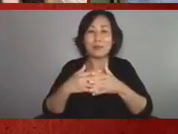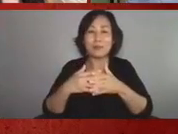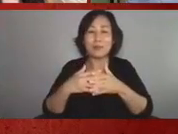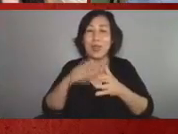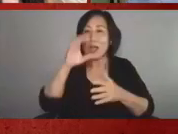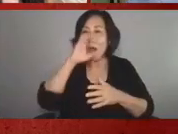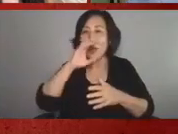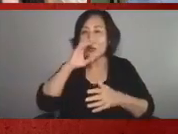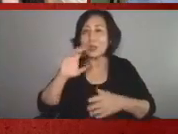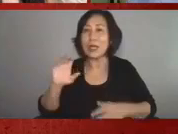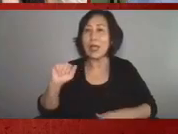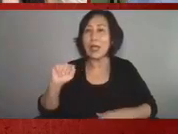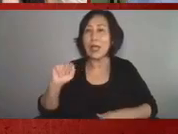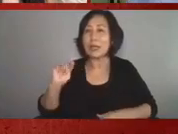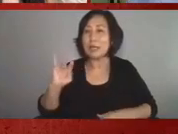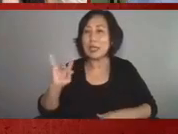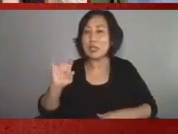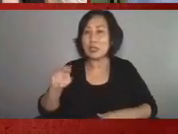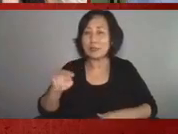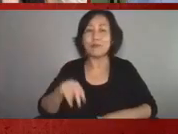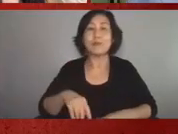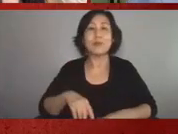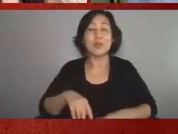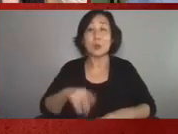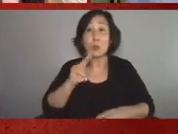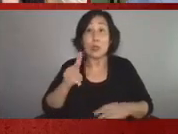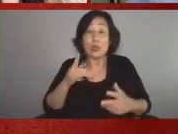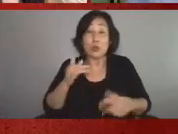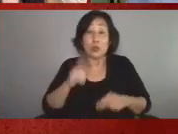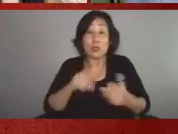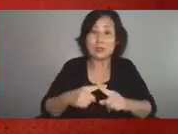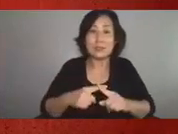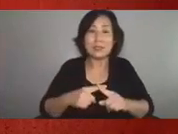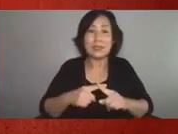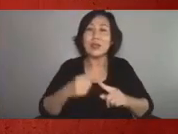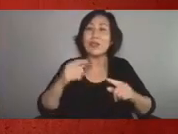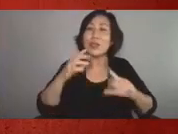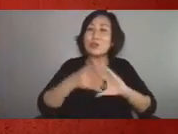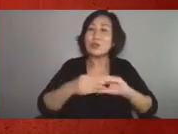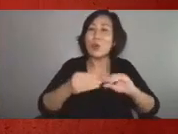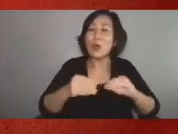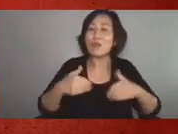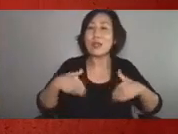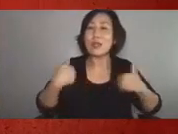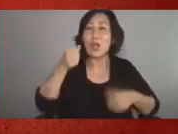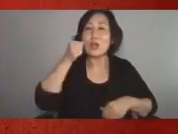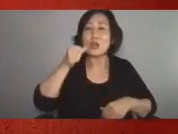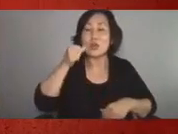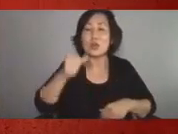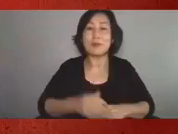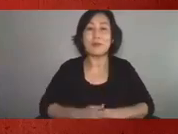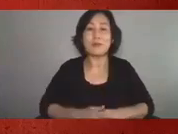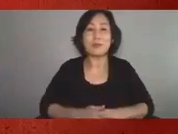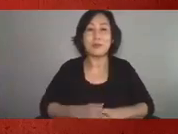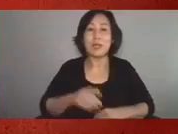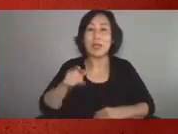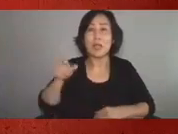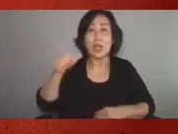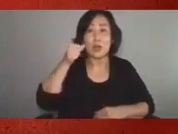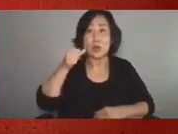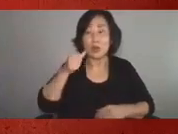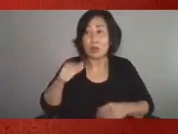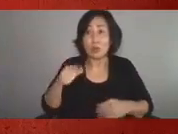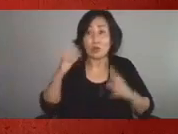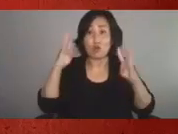cartoonist animation. It was just, you couldn't take your eyes off the screen. And on top of that, you know, you have the story of this